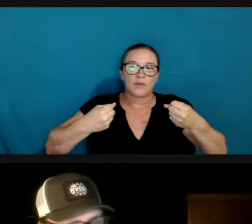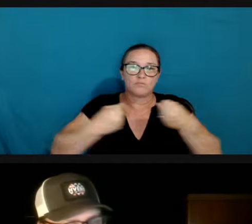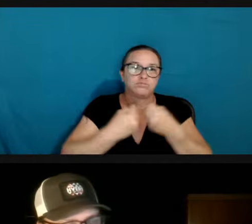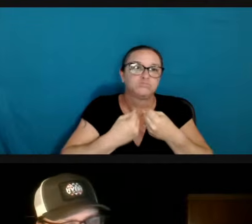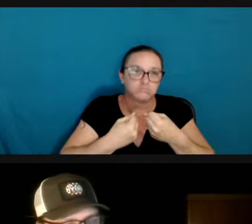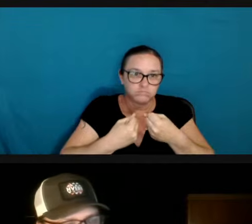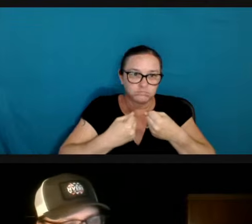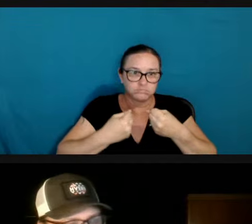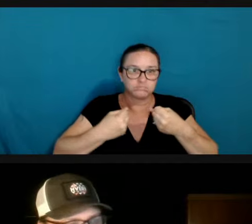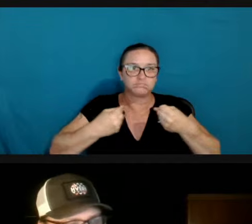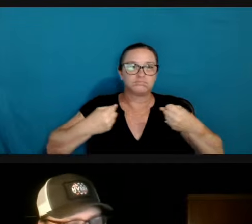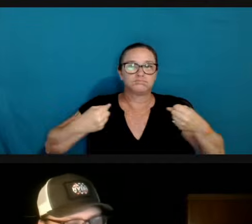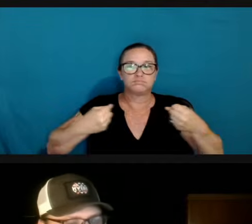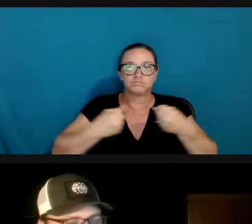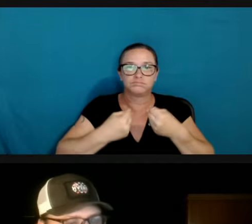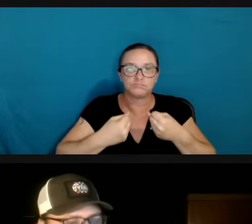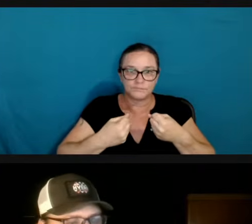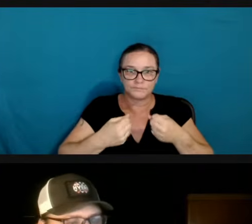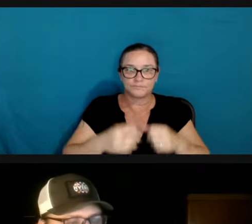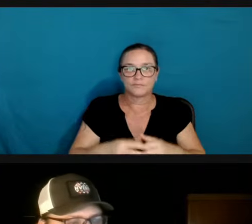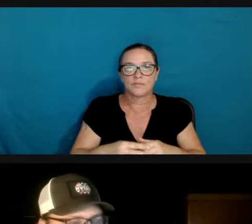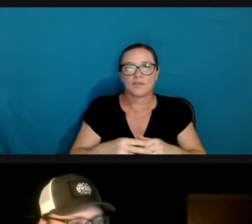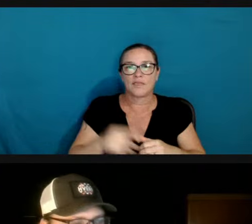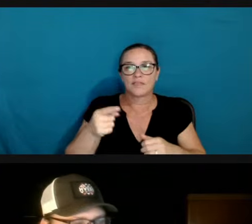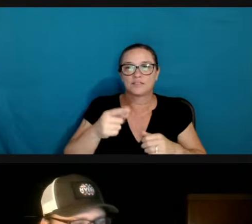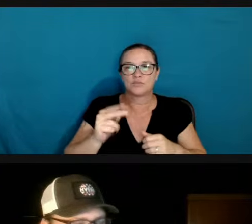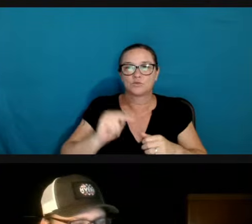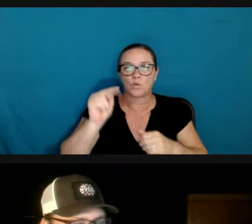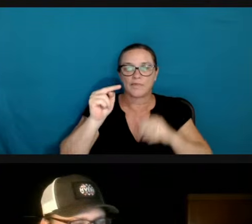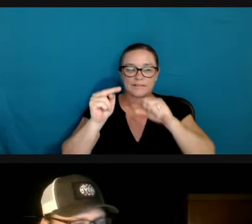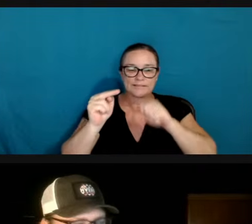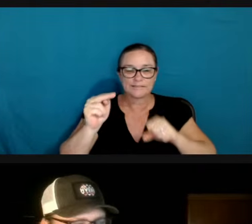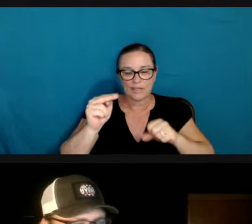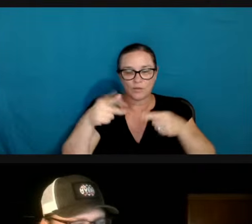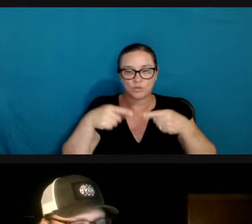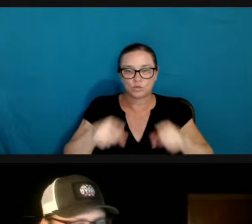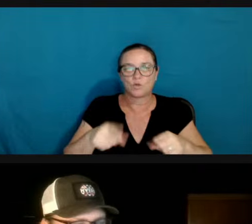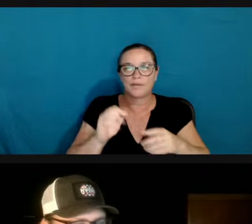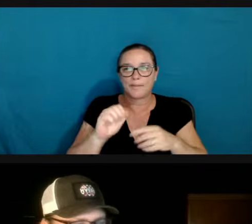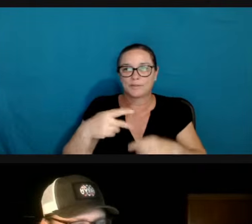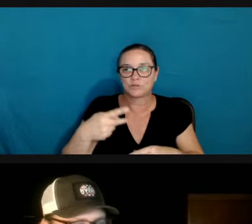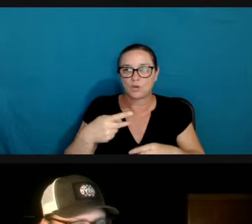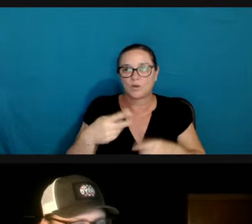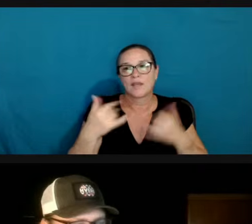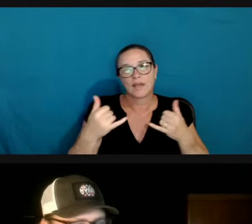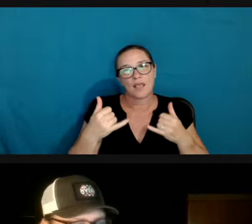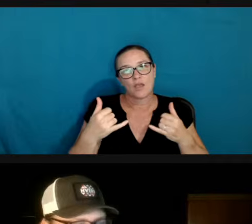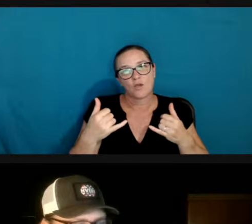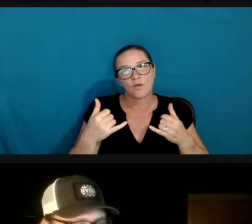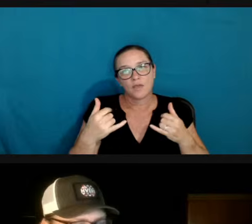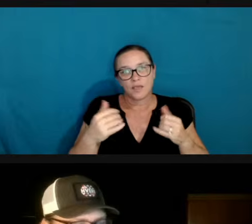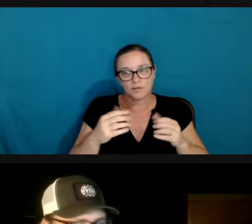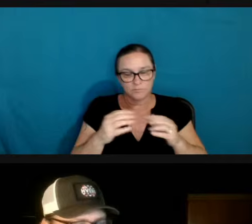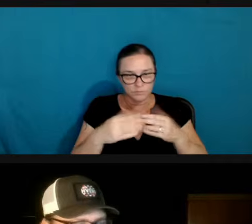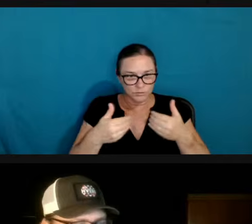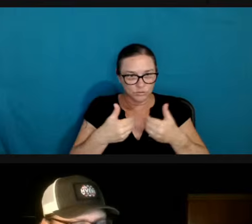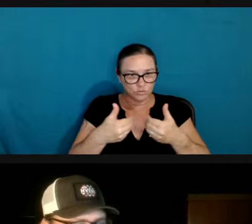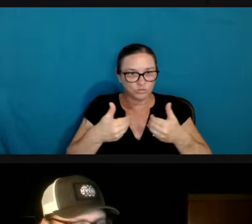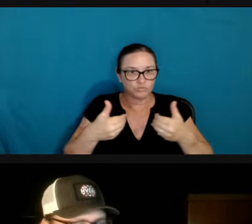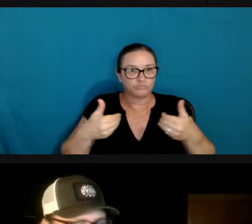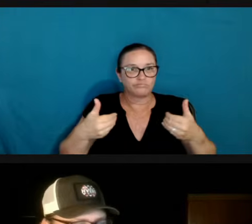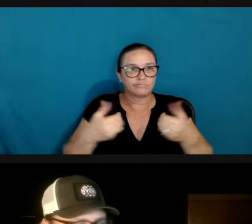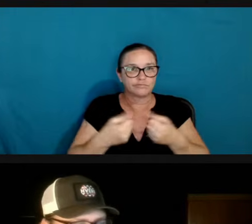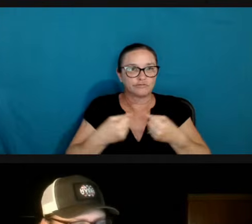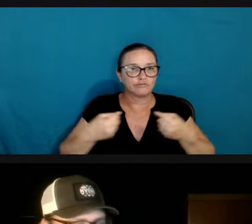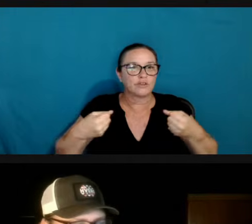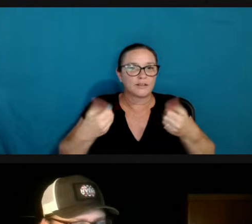contraction in this distance north and south across caldera during the episode, and here it's recovering again, not seeing as much impact,